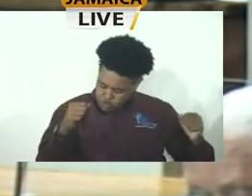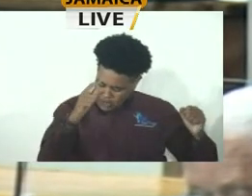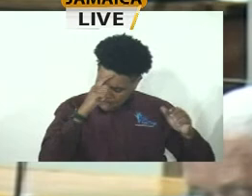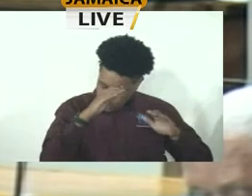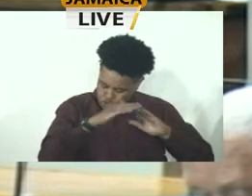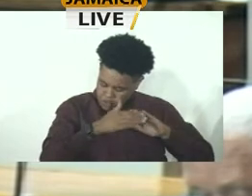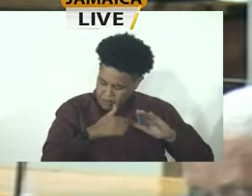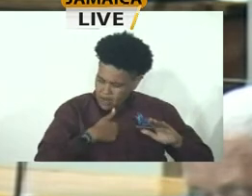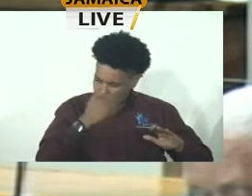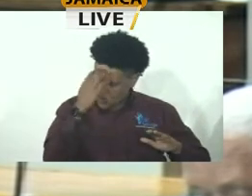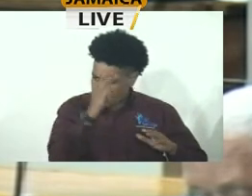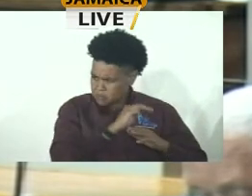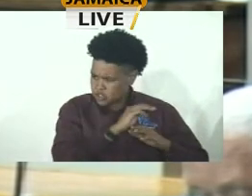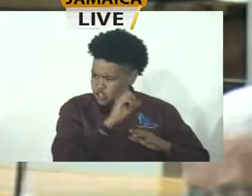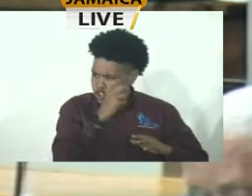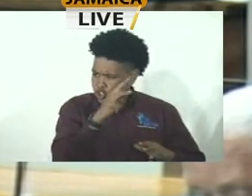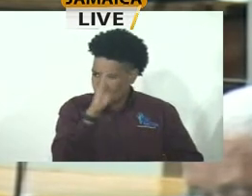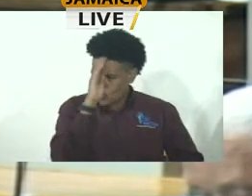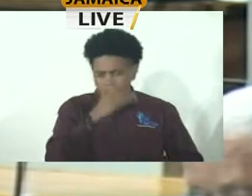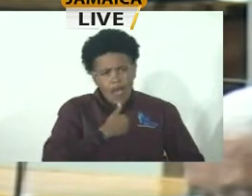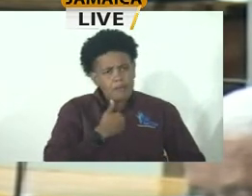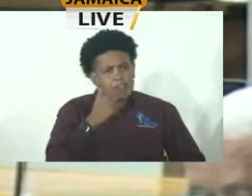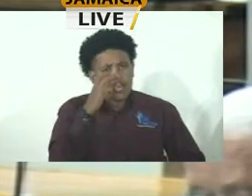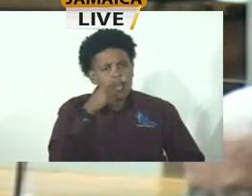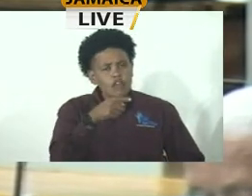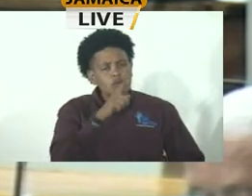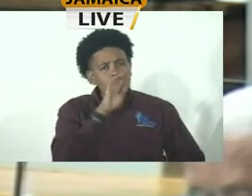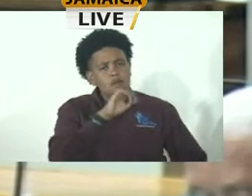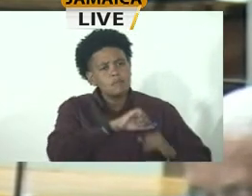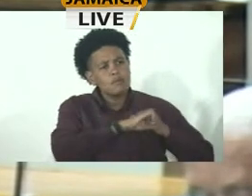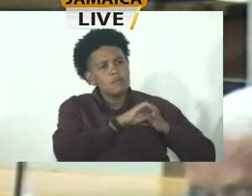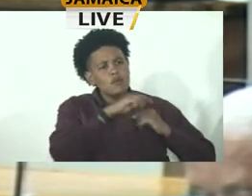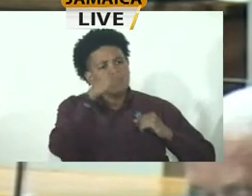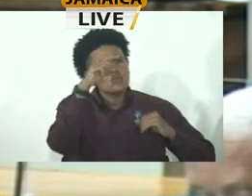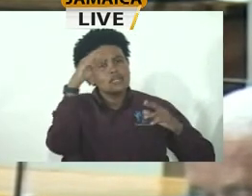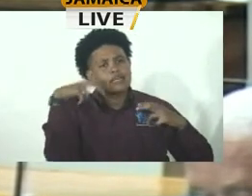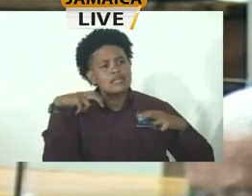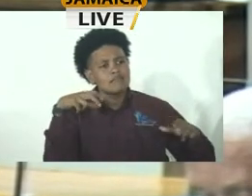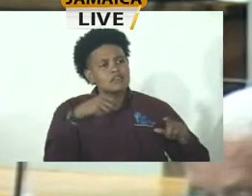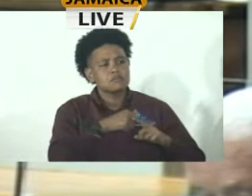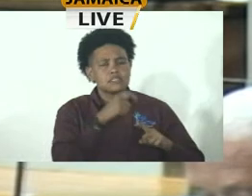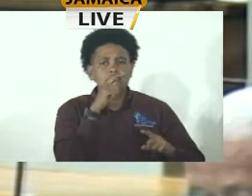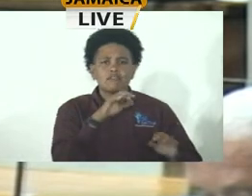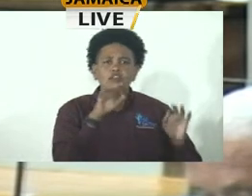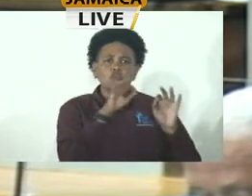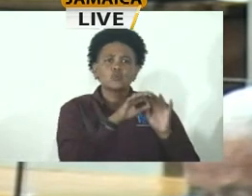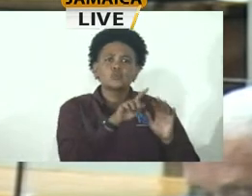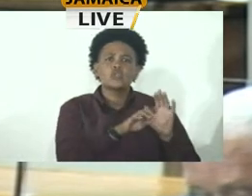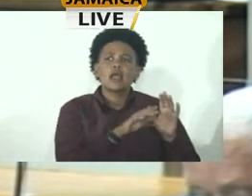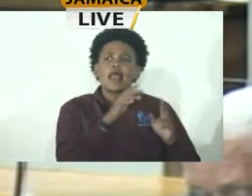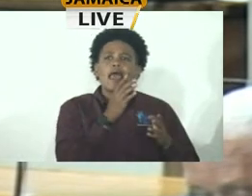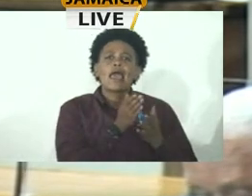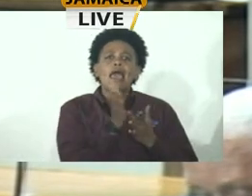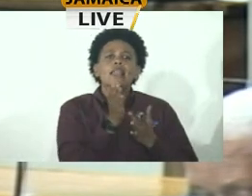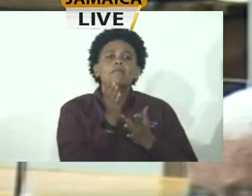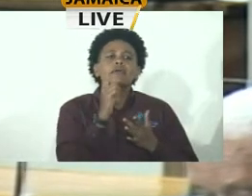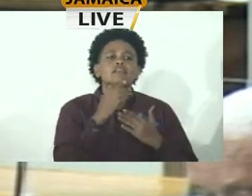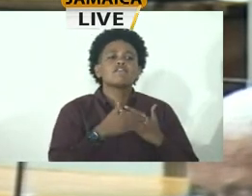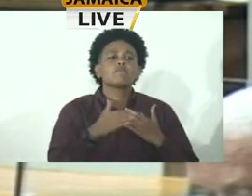shaw would be happy to hear that this will promote green investments as a crucial element of the postcovid 19